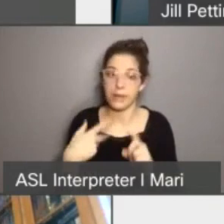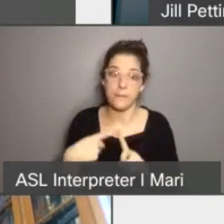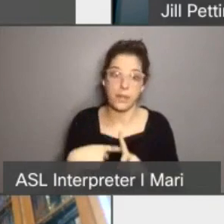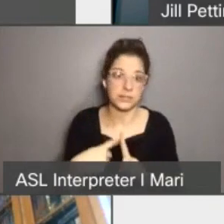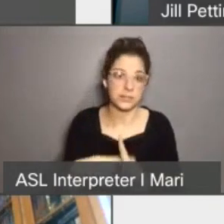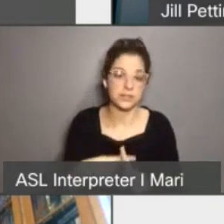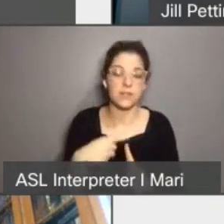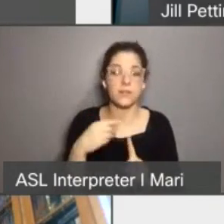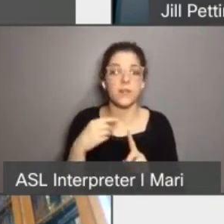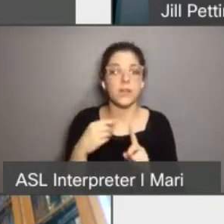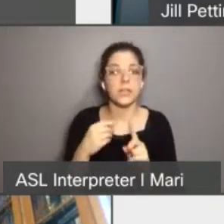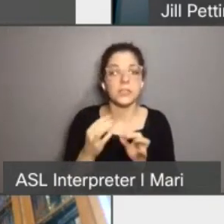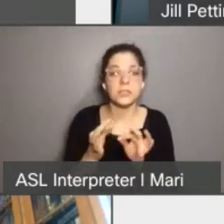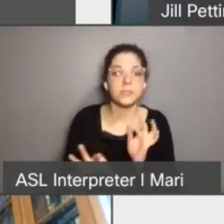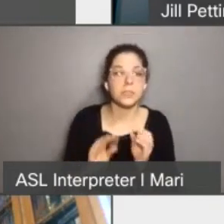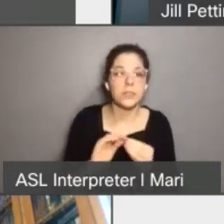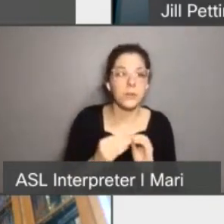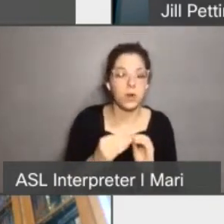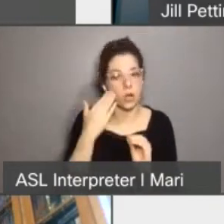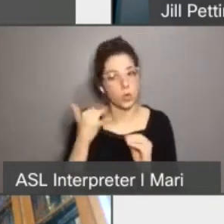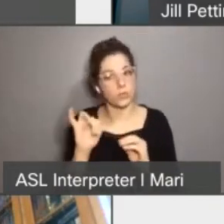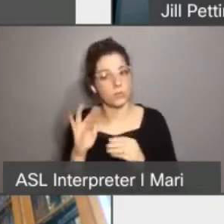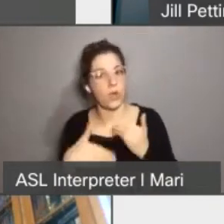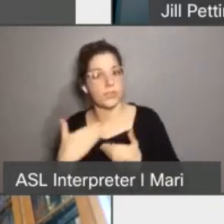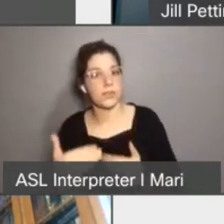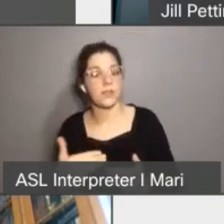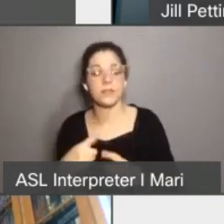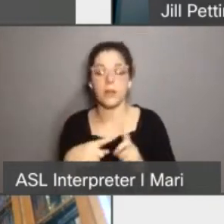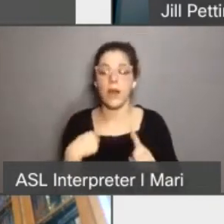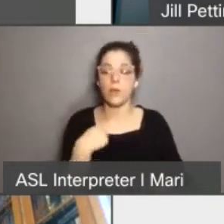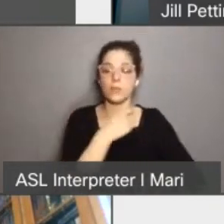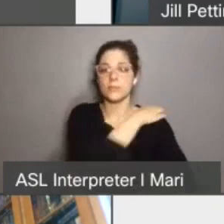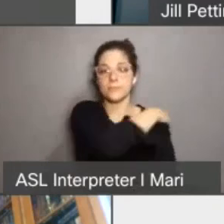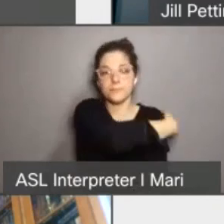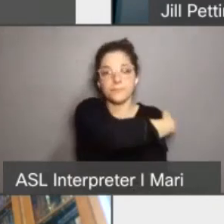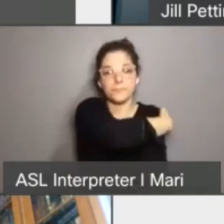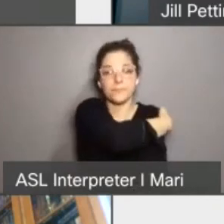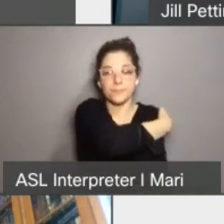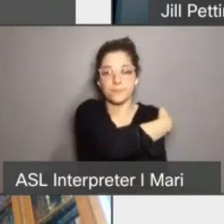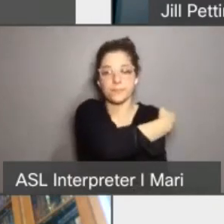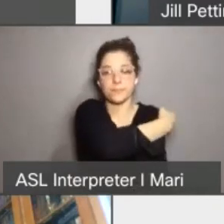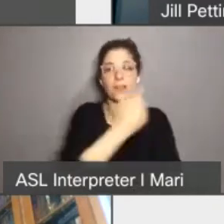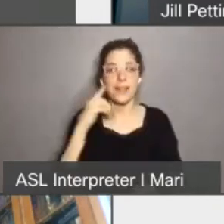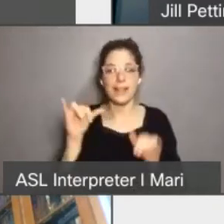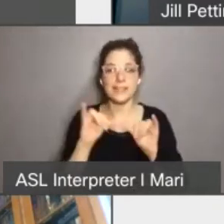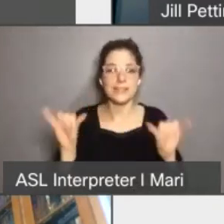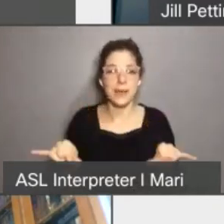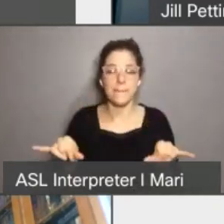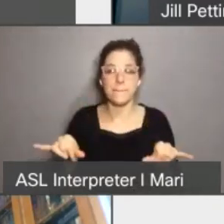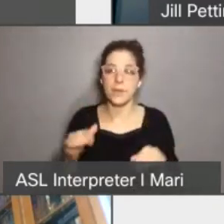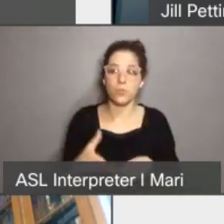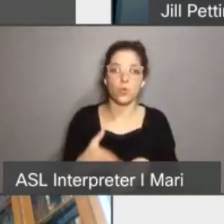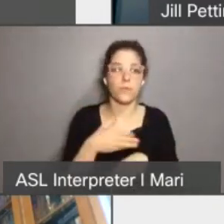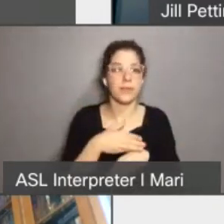basically. Even though it's such a small number, I know there's a process, but I was thinking some kind of systems